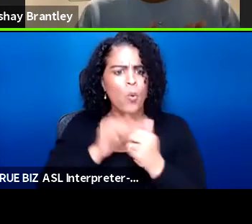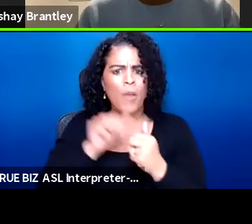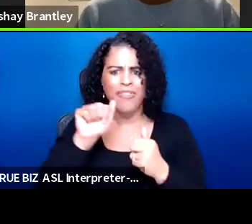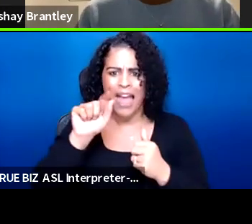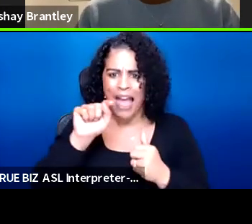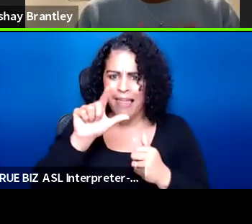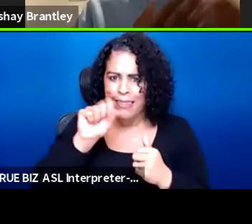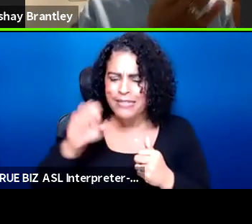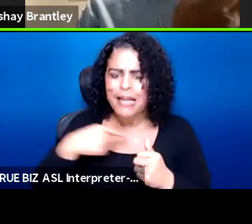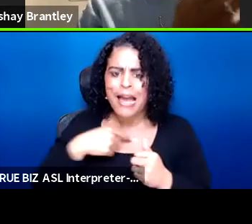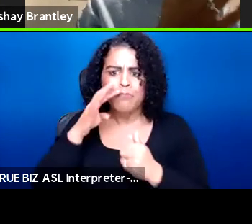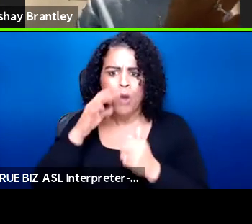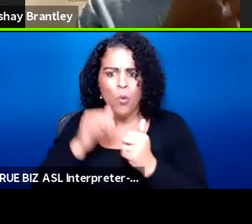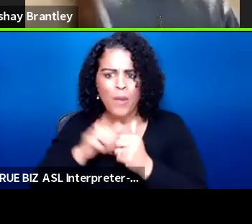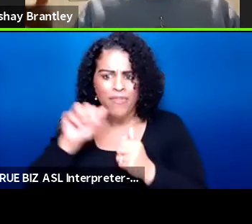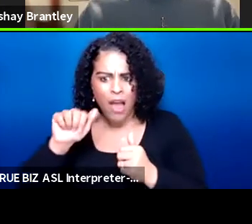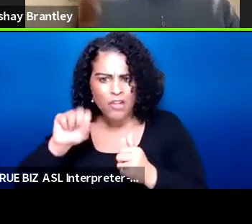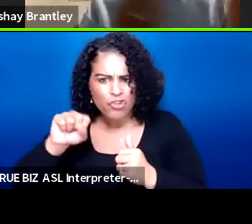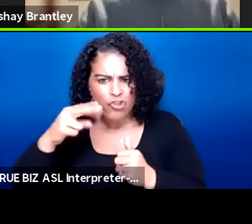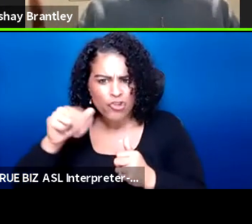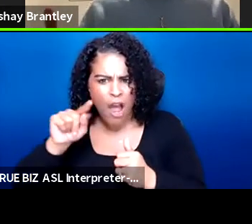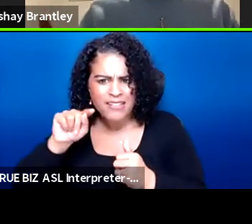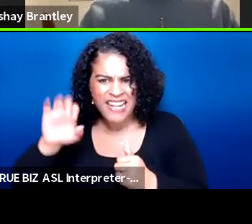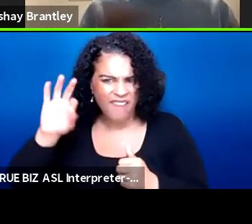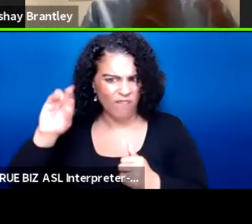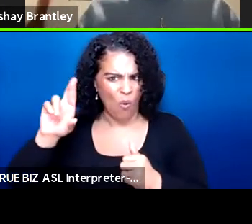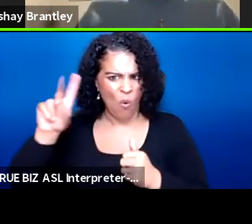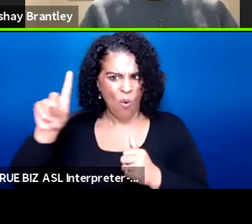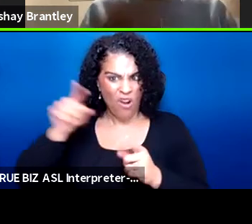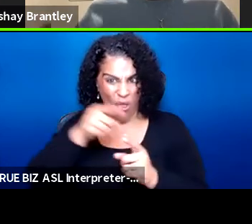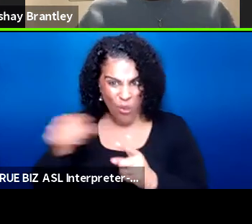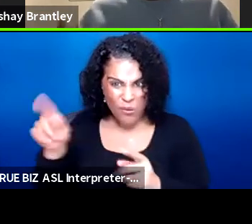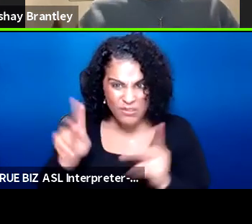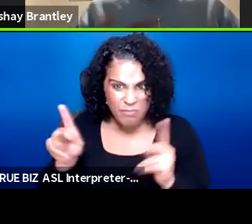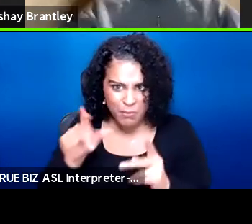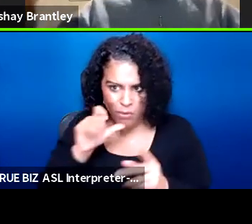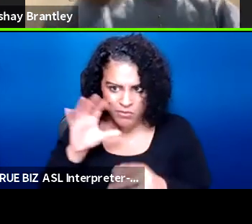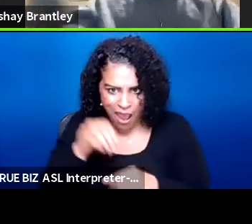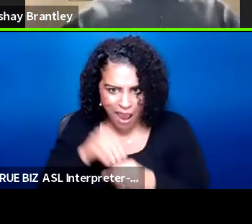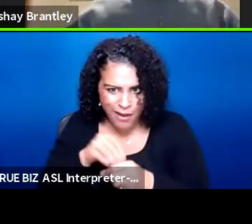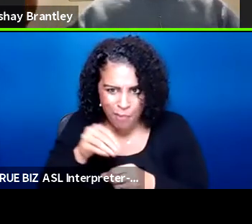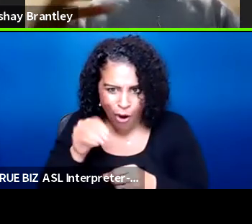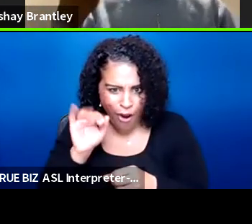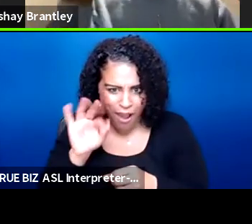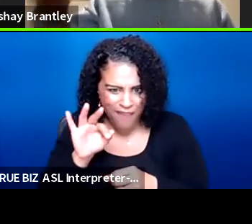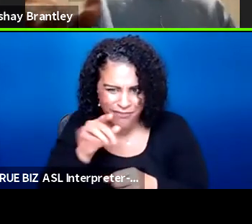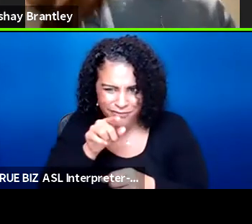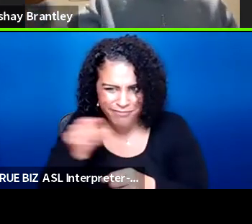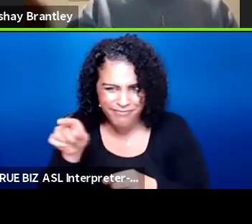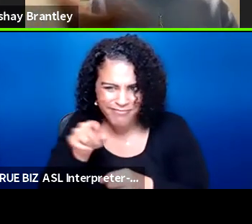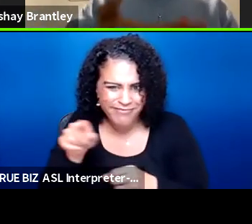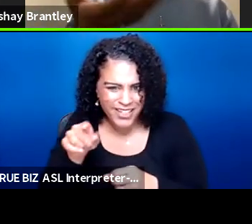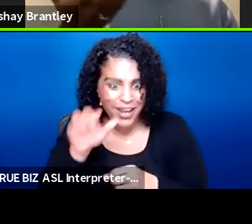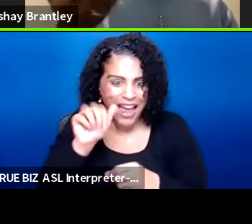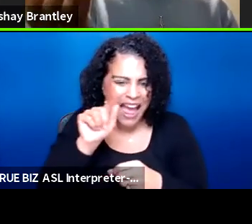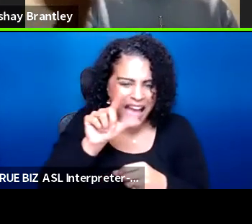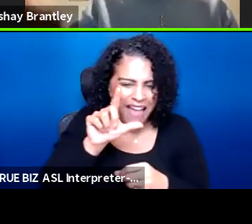with Ashanti Ford. And these are people that are not even a part of, you know, like at least